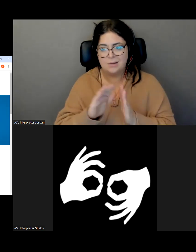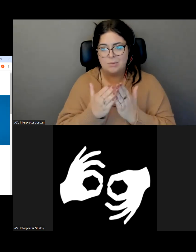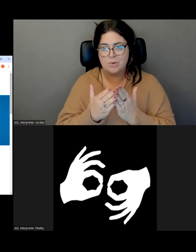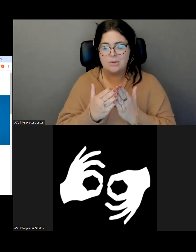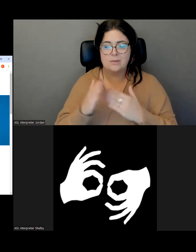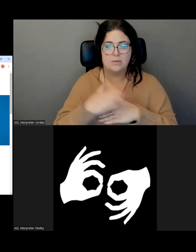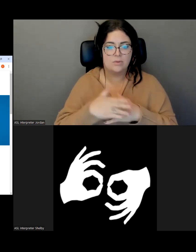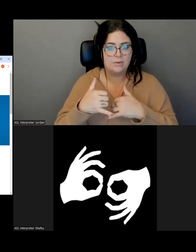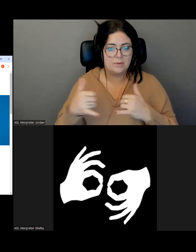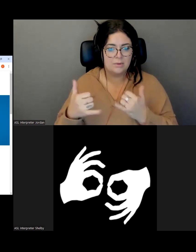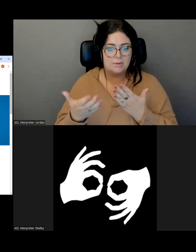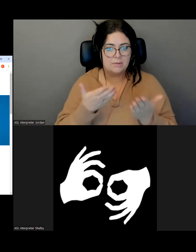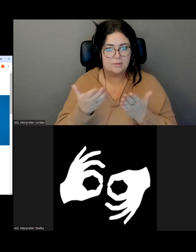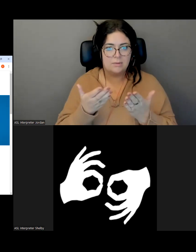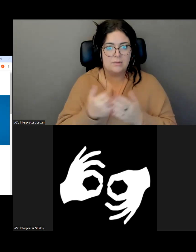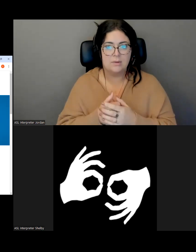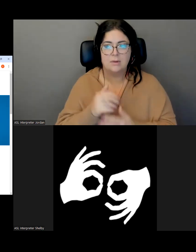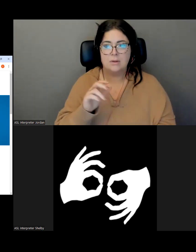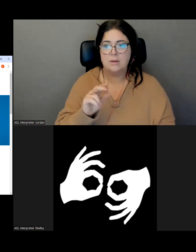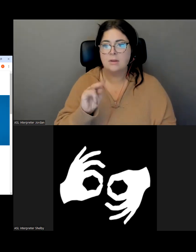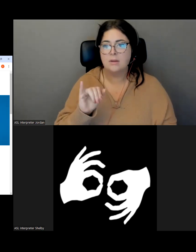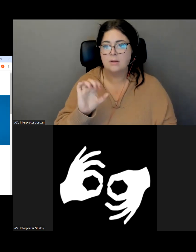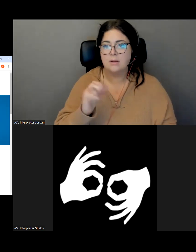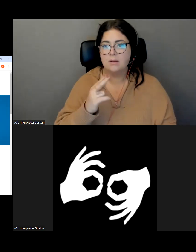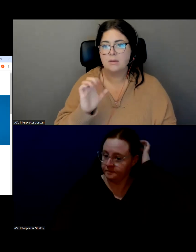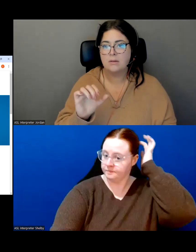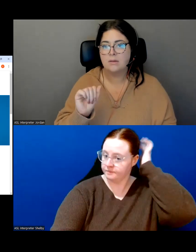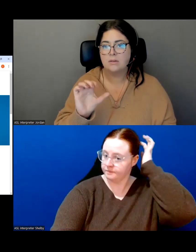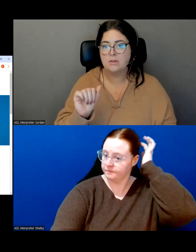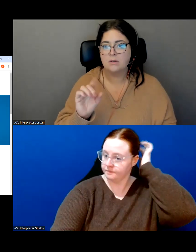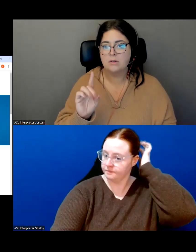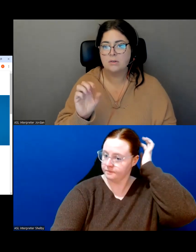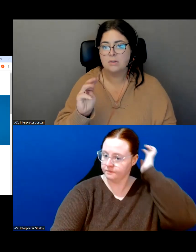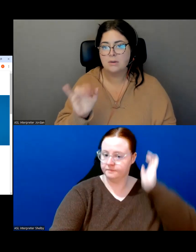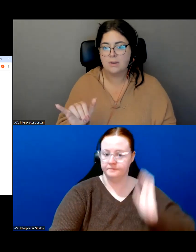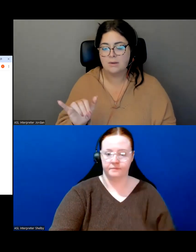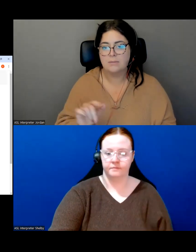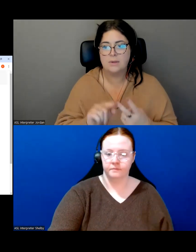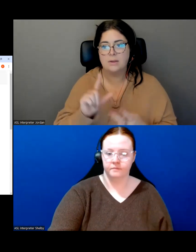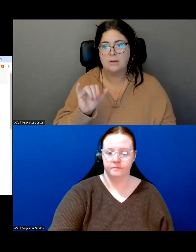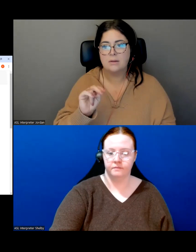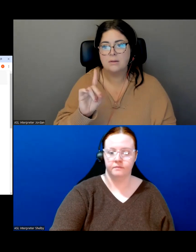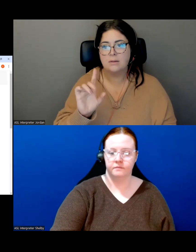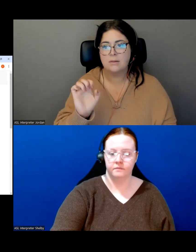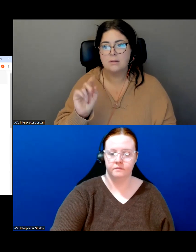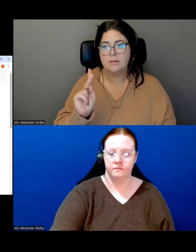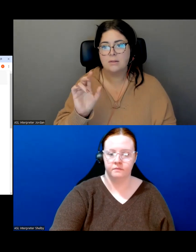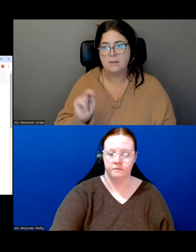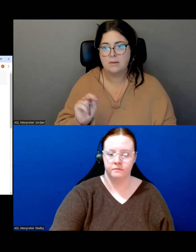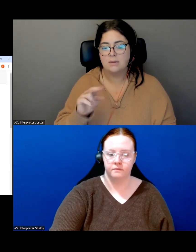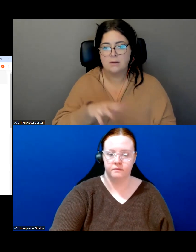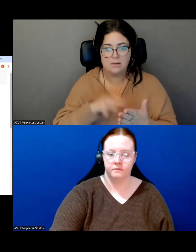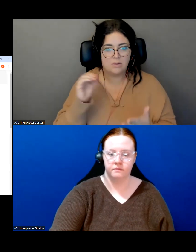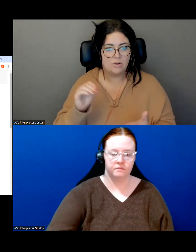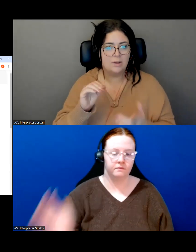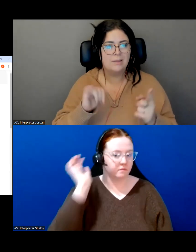online services like Niche Academy and LinkedIn Learning. And then we have our info guides. So I'm just going to click on that. So just to show you